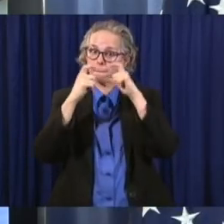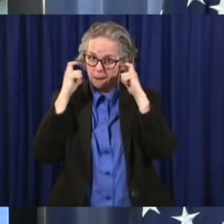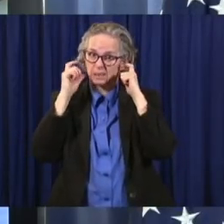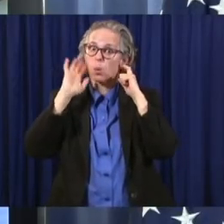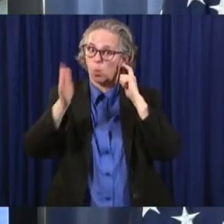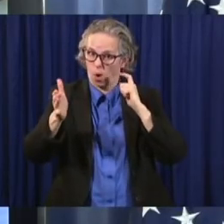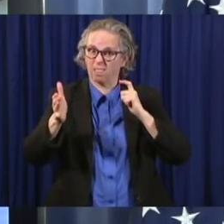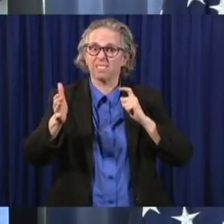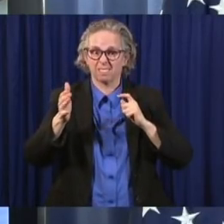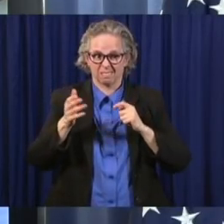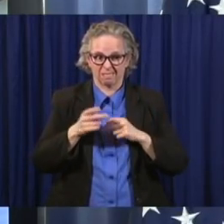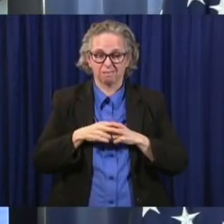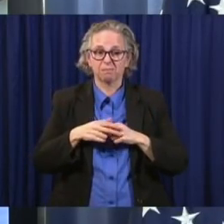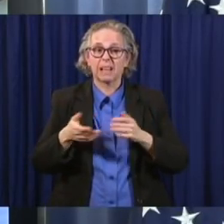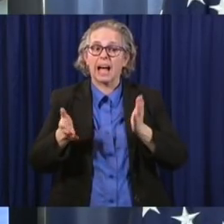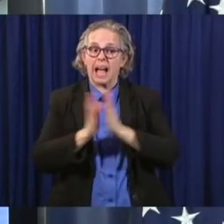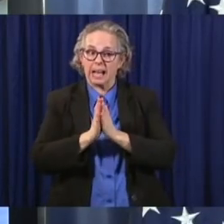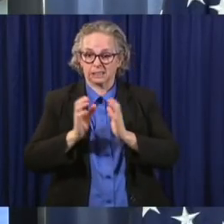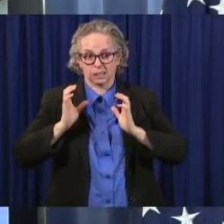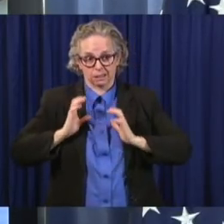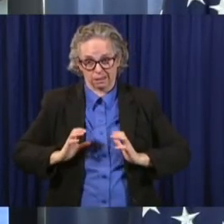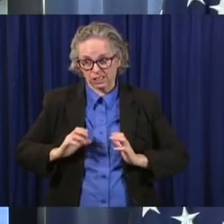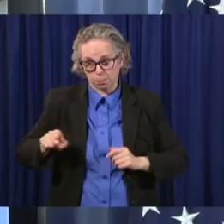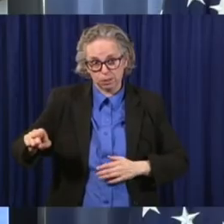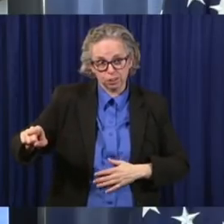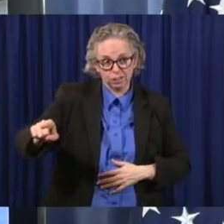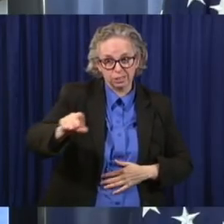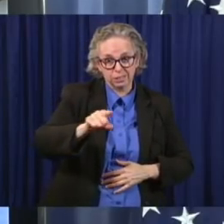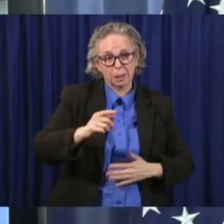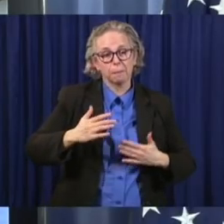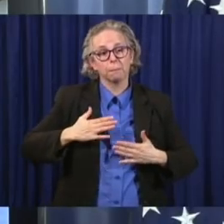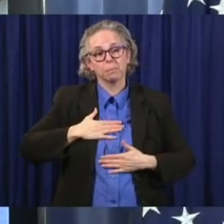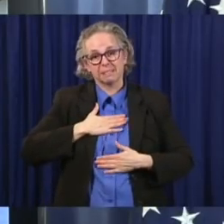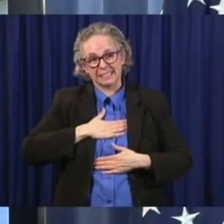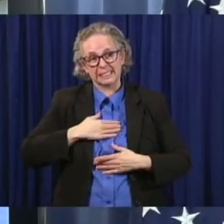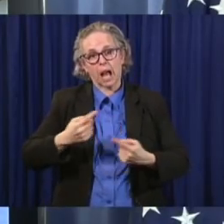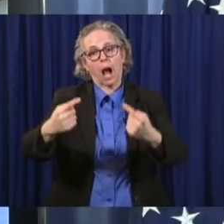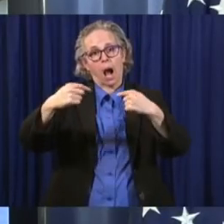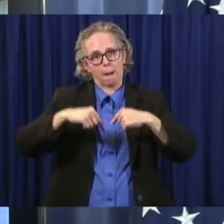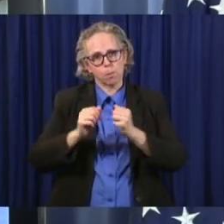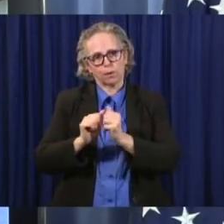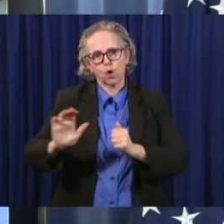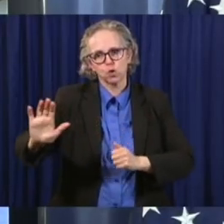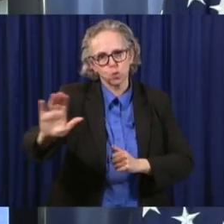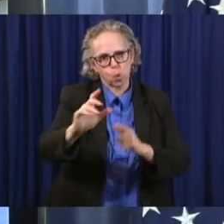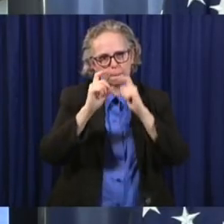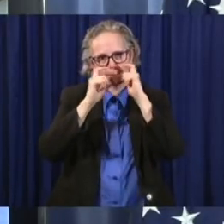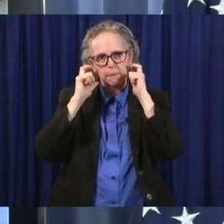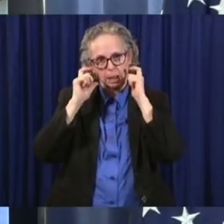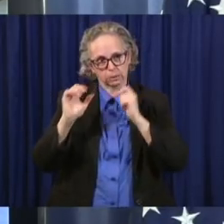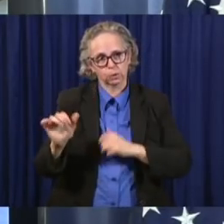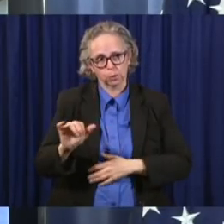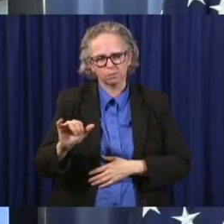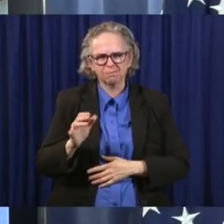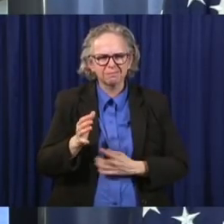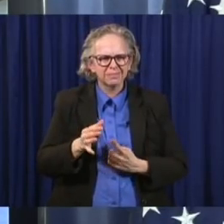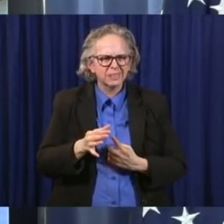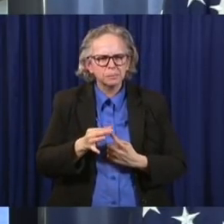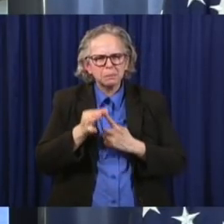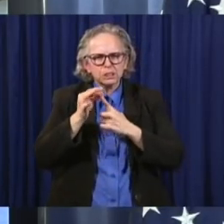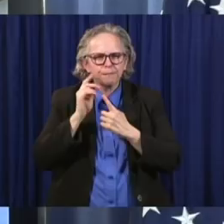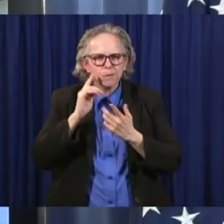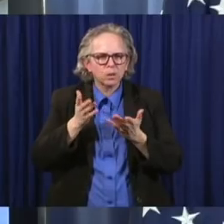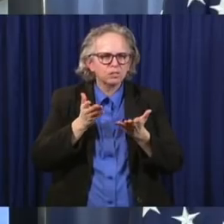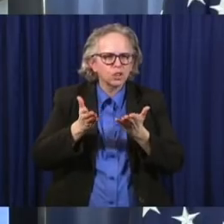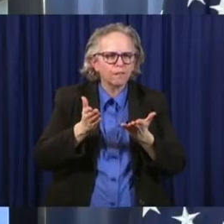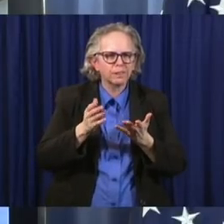that the clients and customers come with their face covering or their mask, especially with our services being so